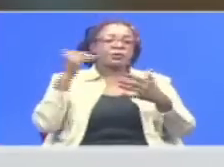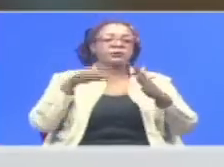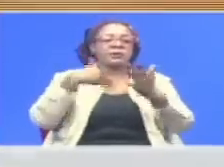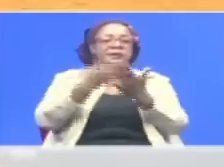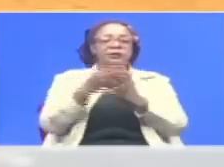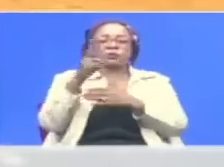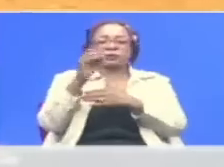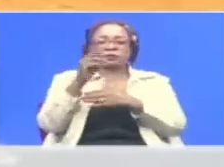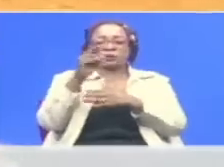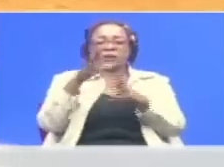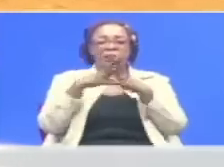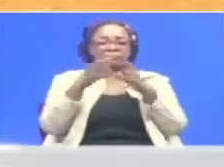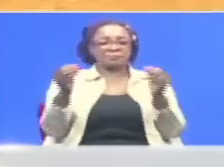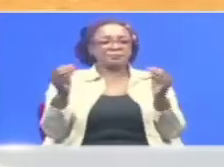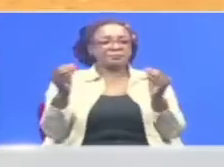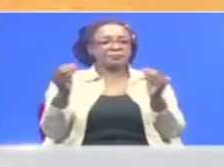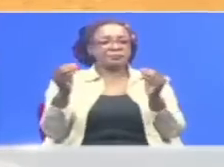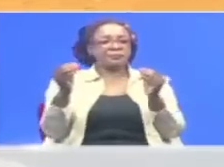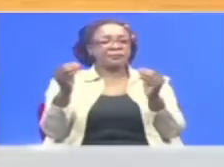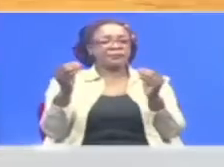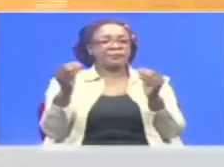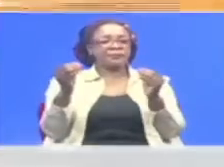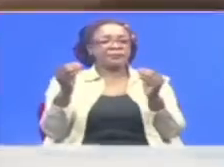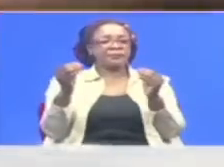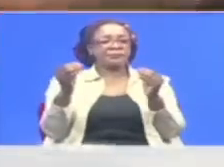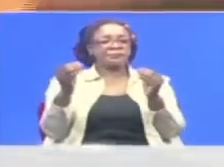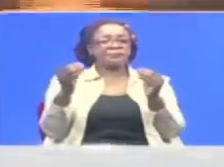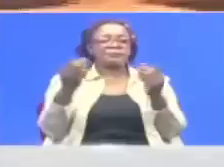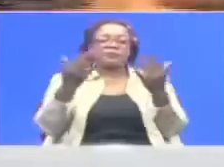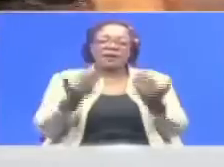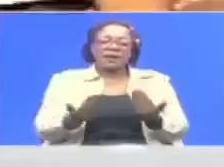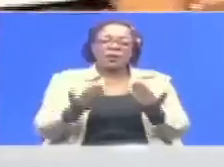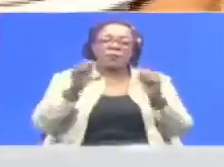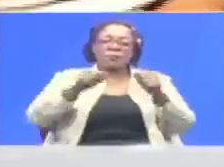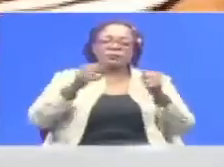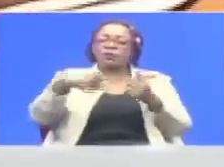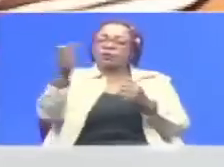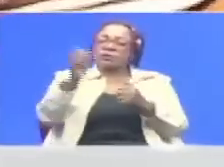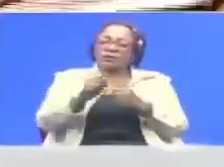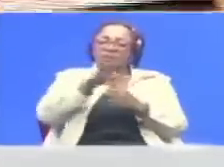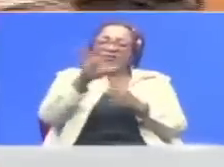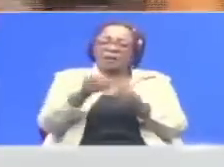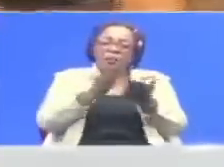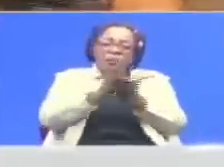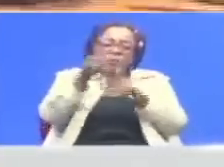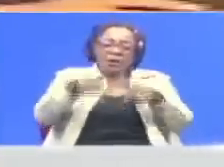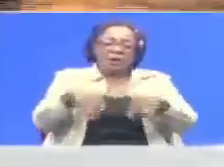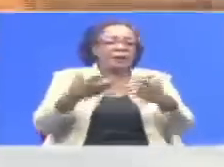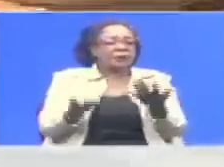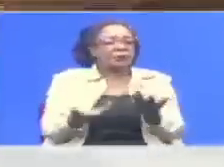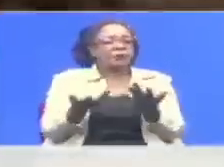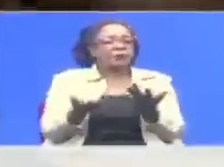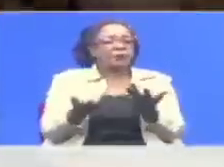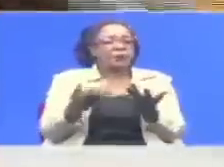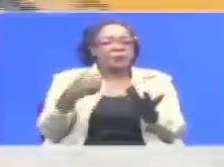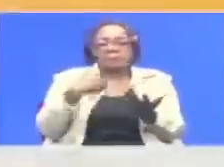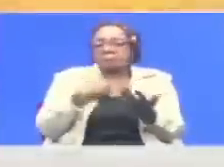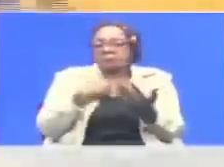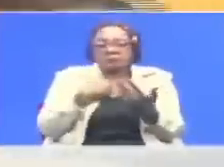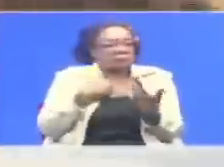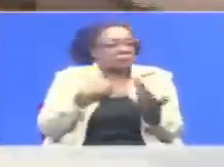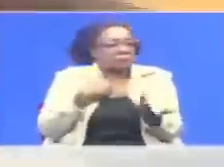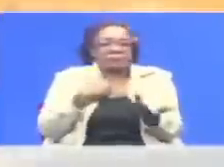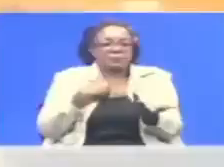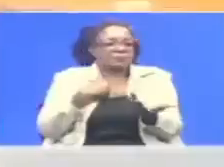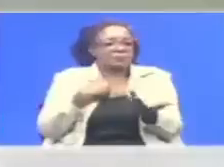2020. Sasa mungetoka hapa kufika South Africa mungepitia wapi? Hiyo mimi sijui. Maneno yake